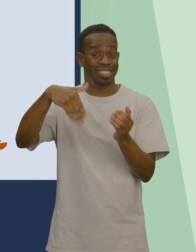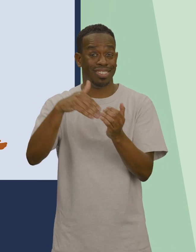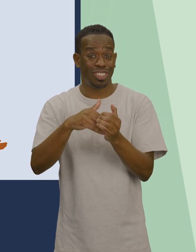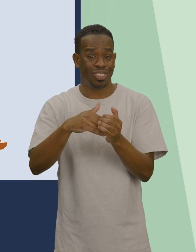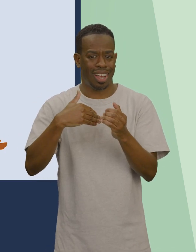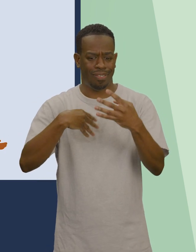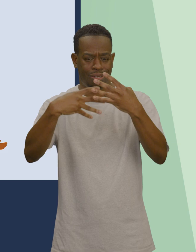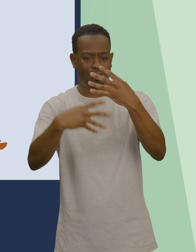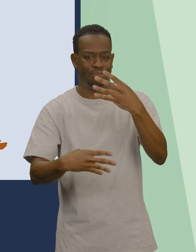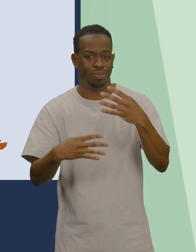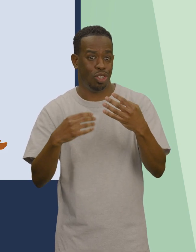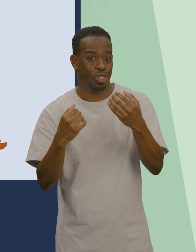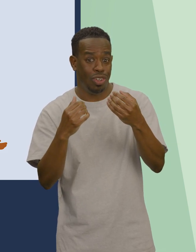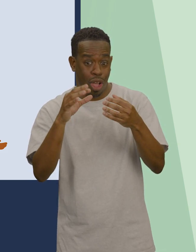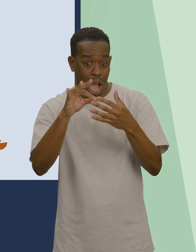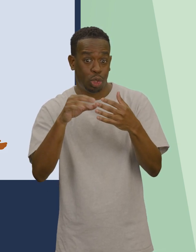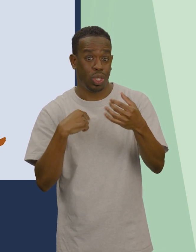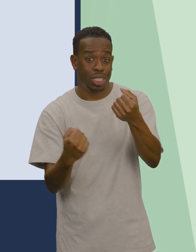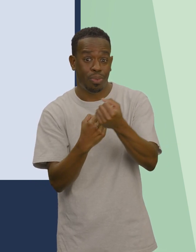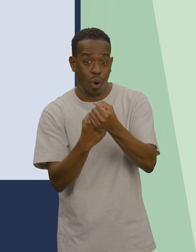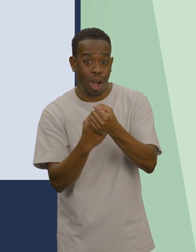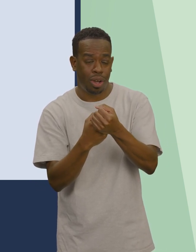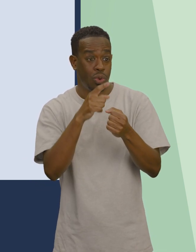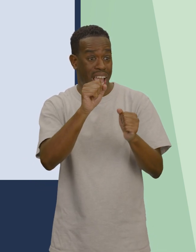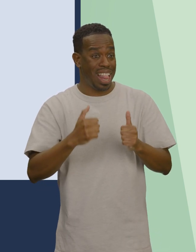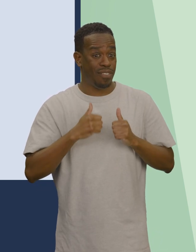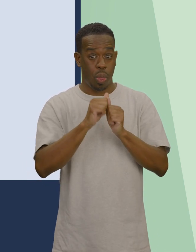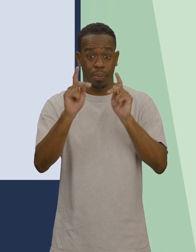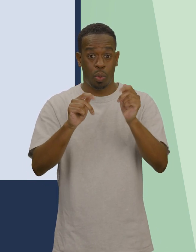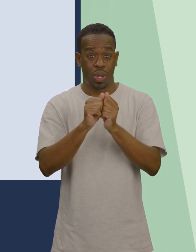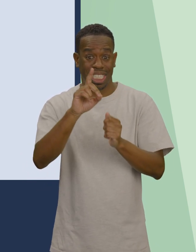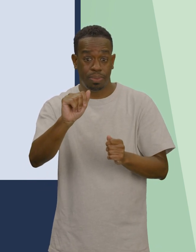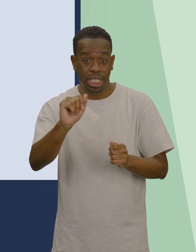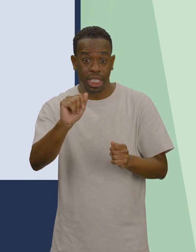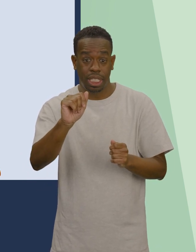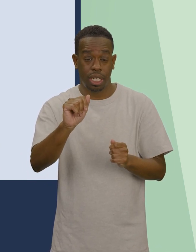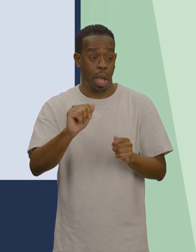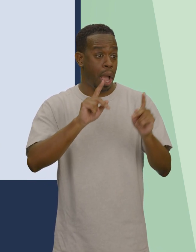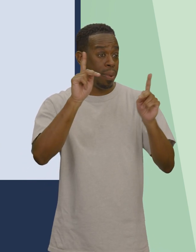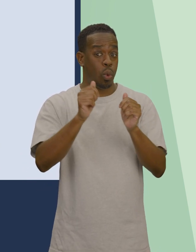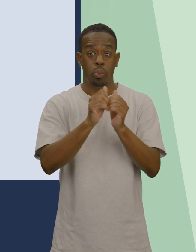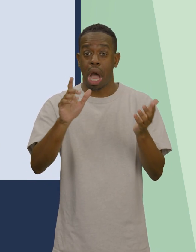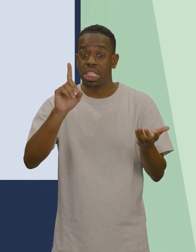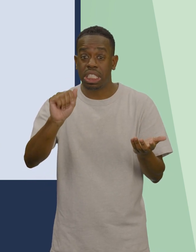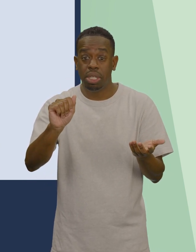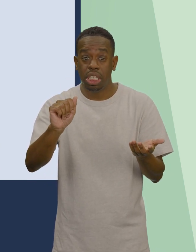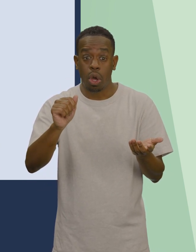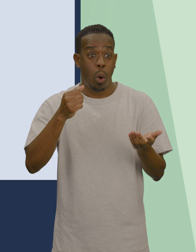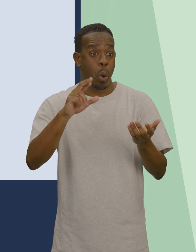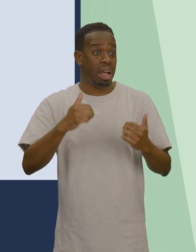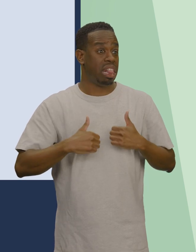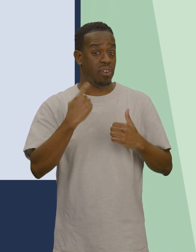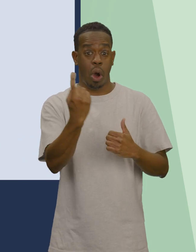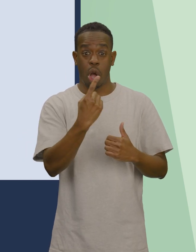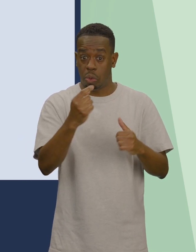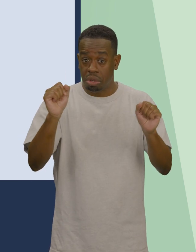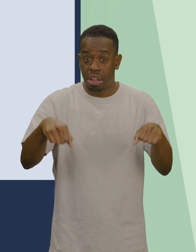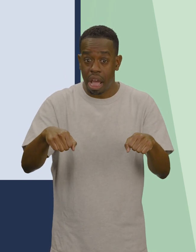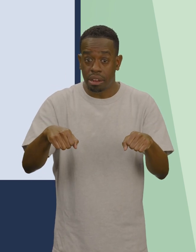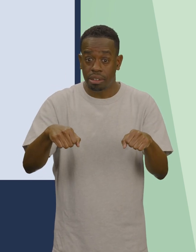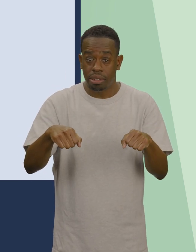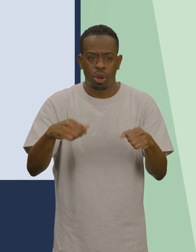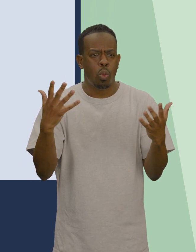the Regional Center has an array of options we support. You can live with people with disabilities, people without disabilities, or even